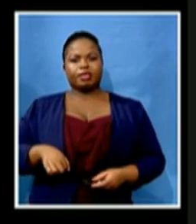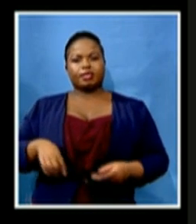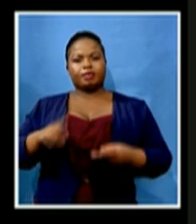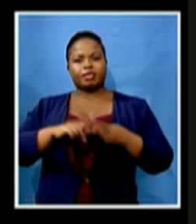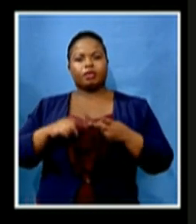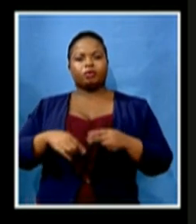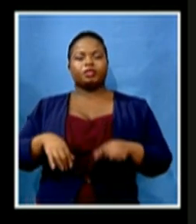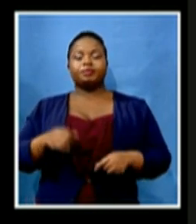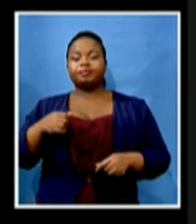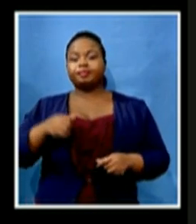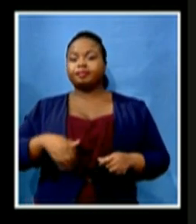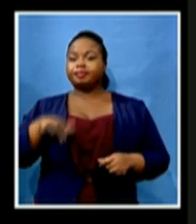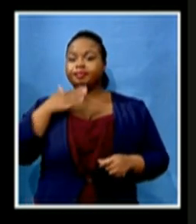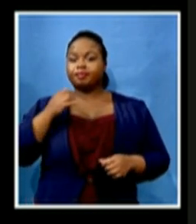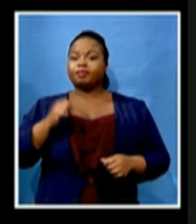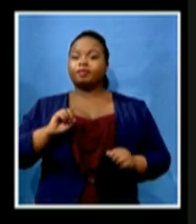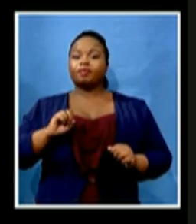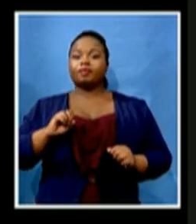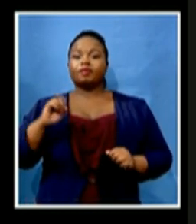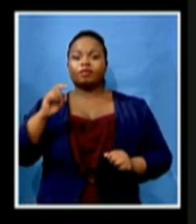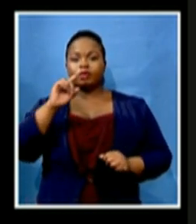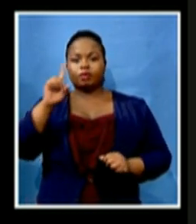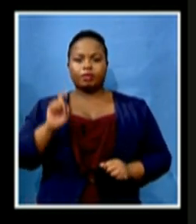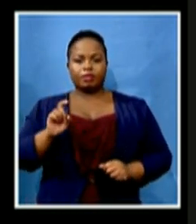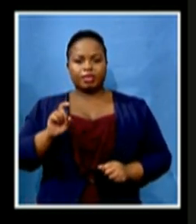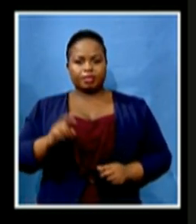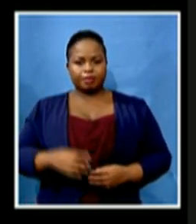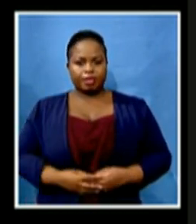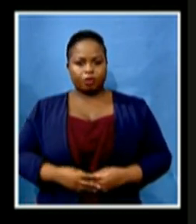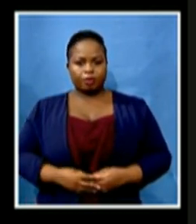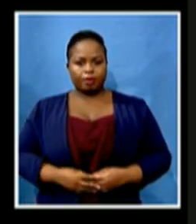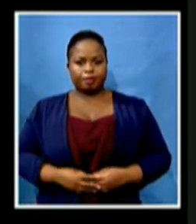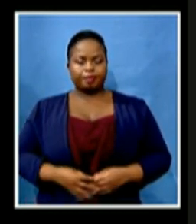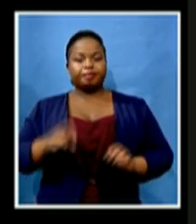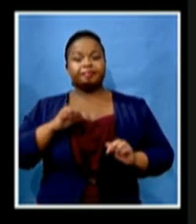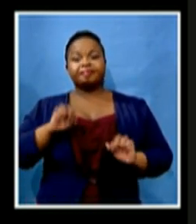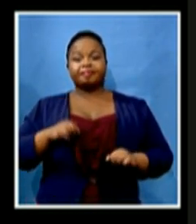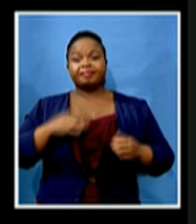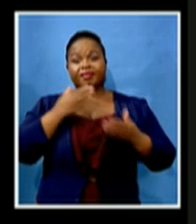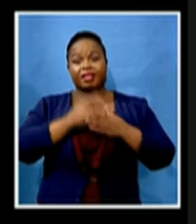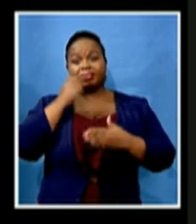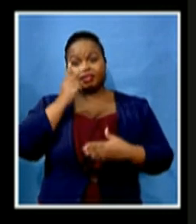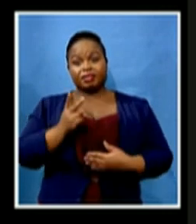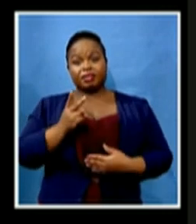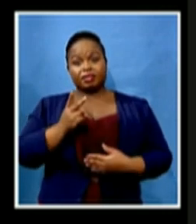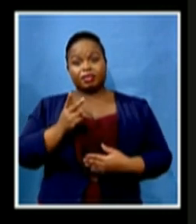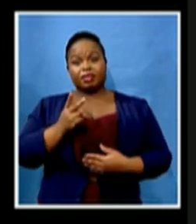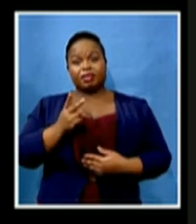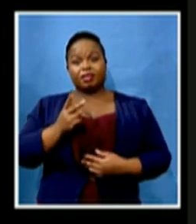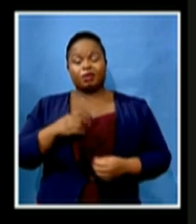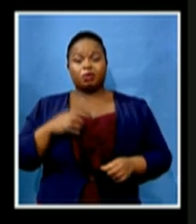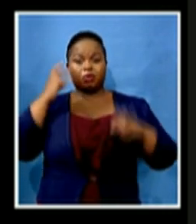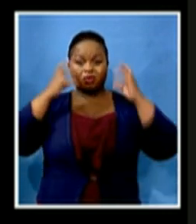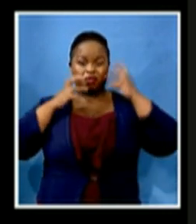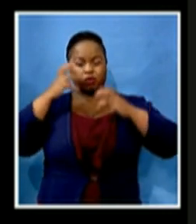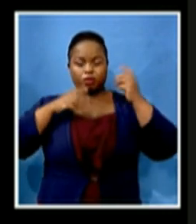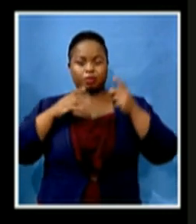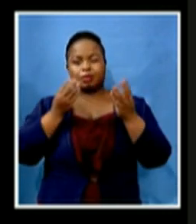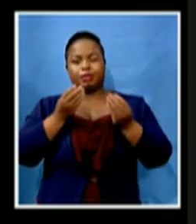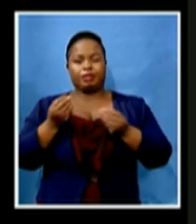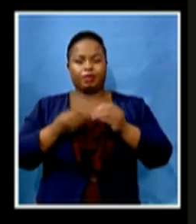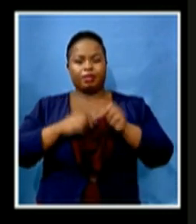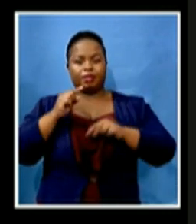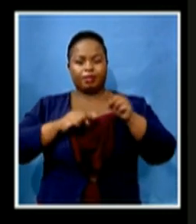Thank you for that. I can see how it might be a little bit confusing with all of the different numbers. So the 12 to 13 million symptomatic